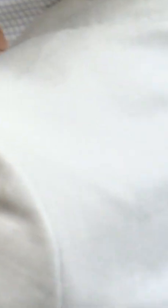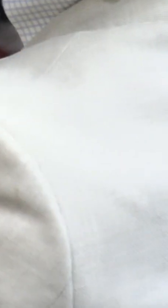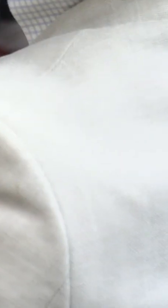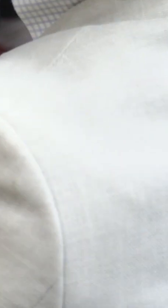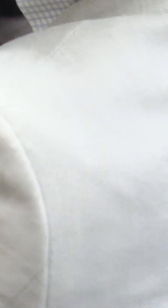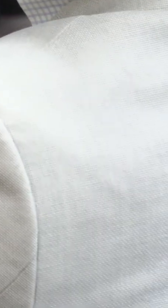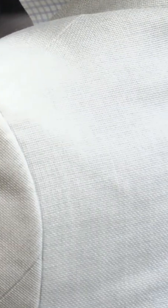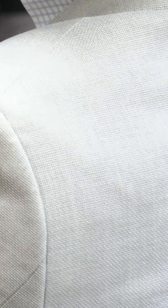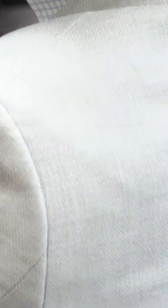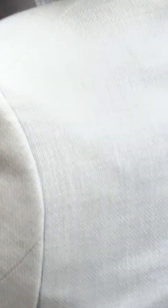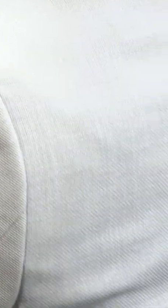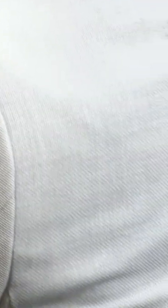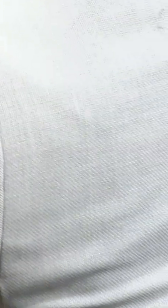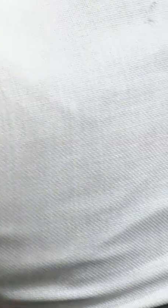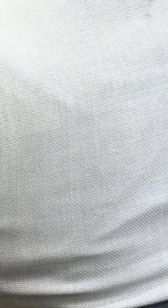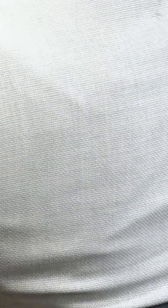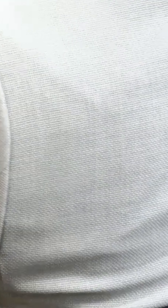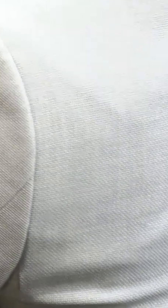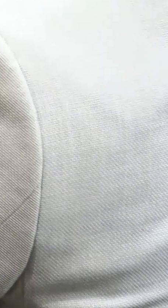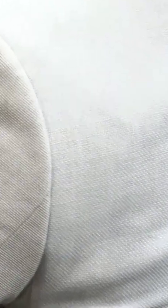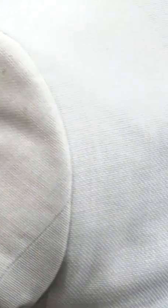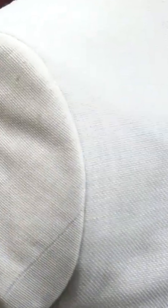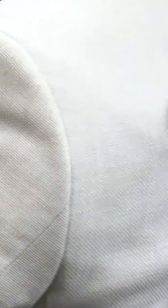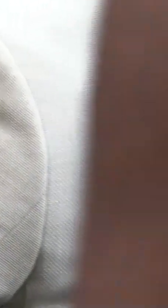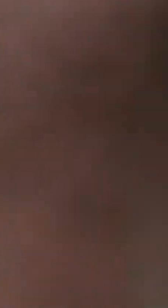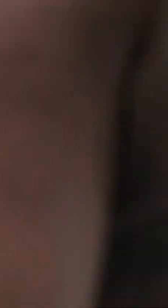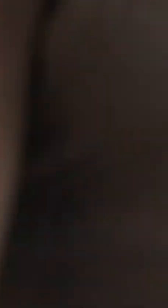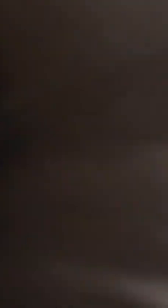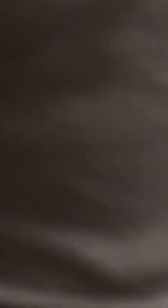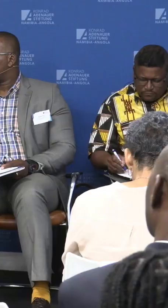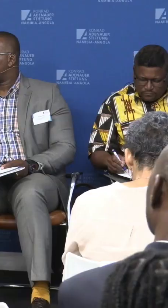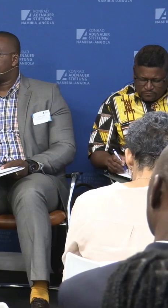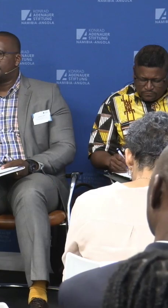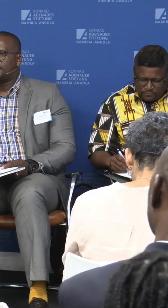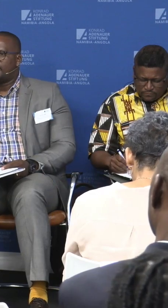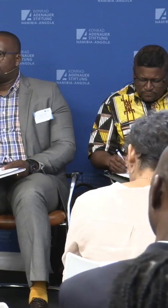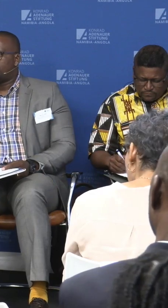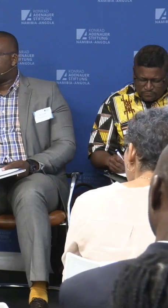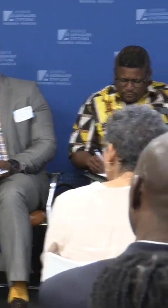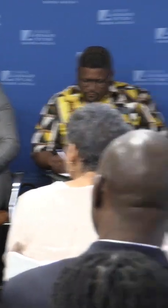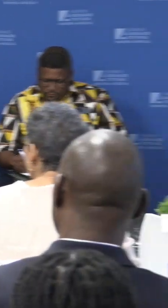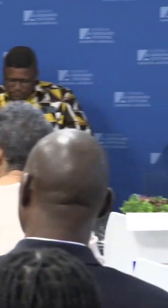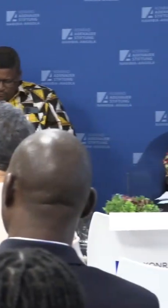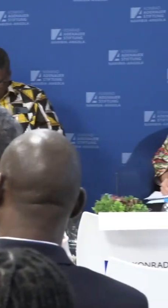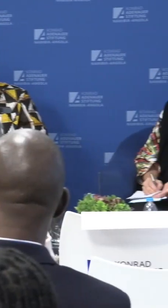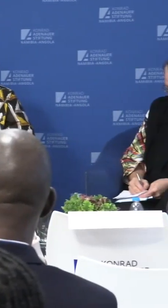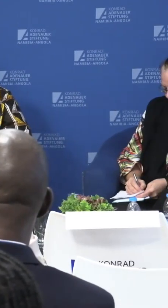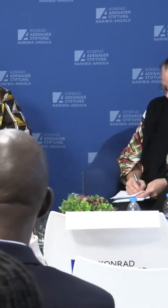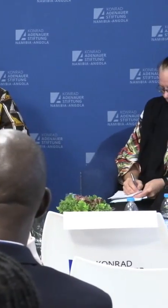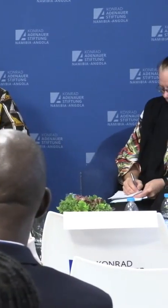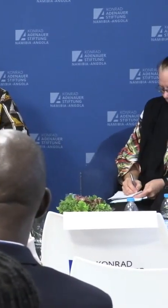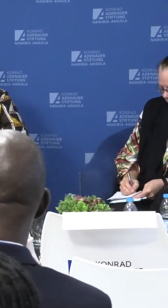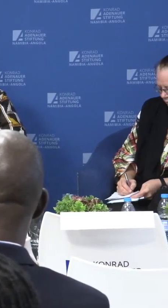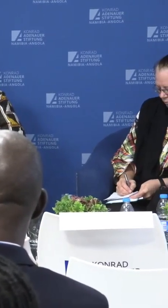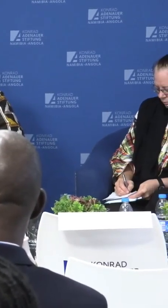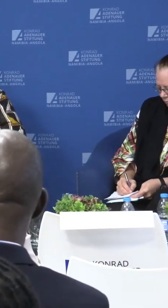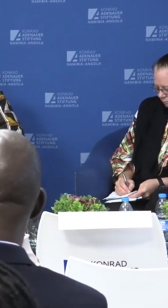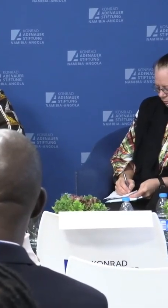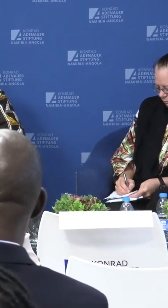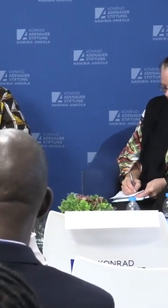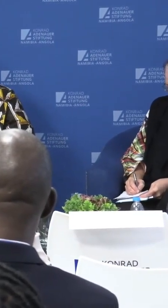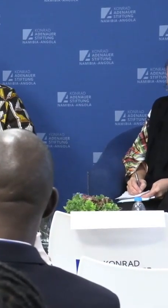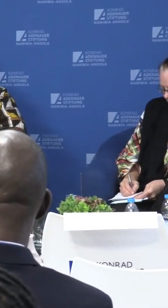problem of the high failure rate. Thank you very much. We can go to number 2, and could you please keep your questions straight